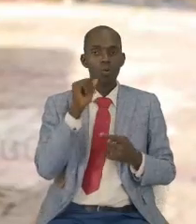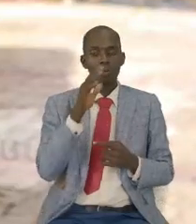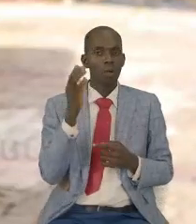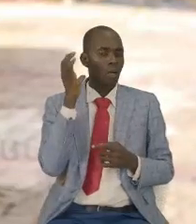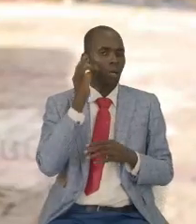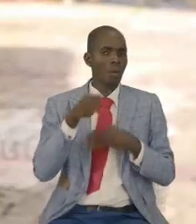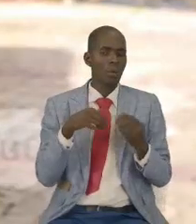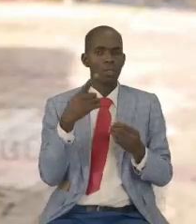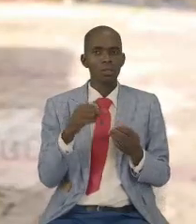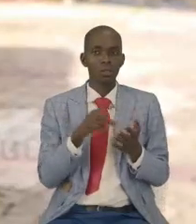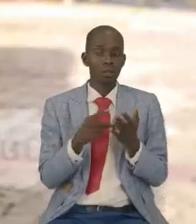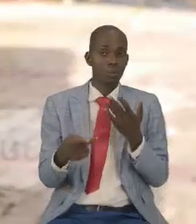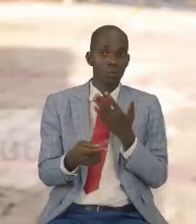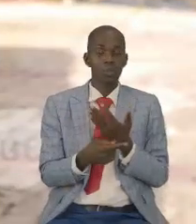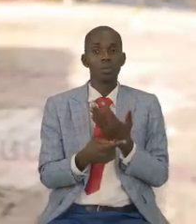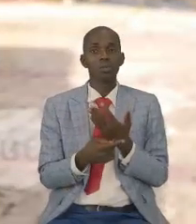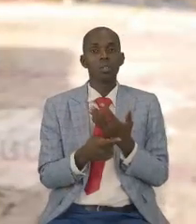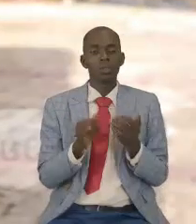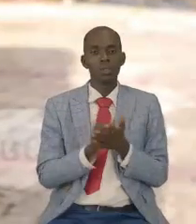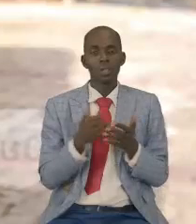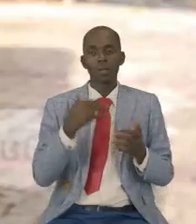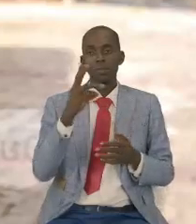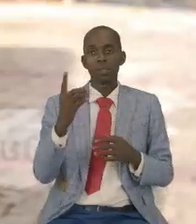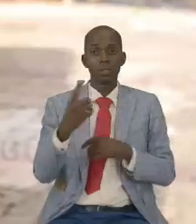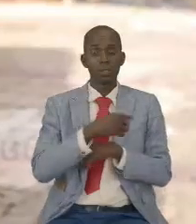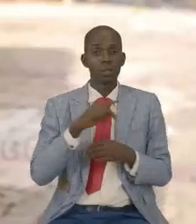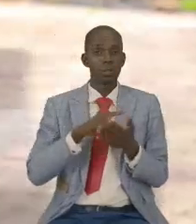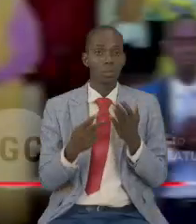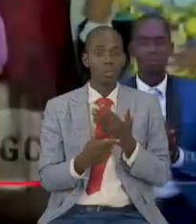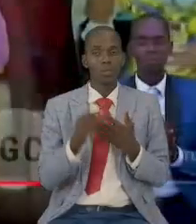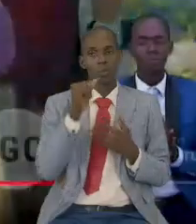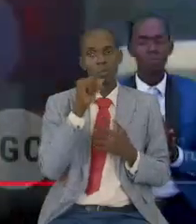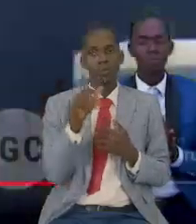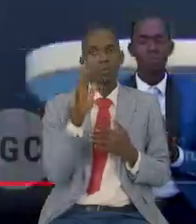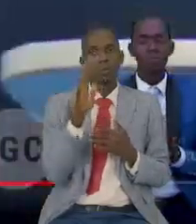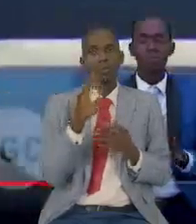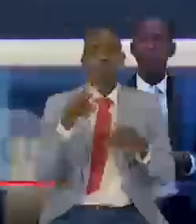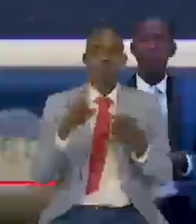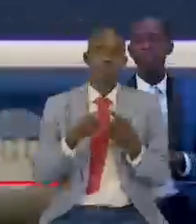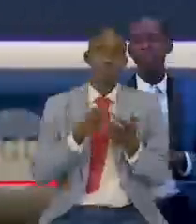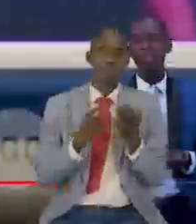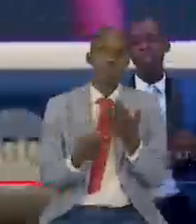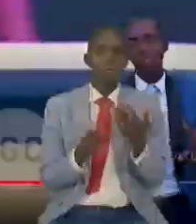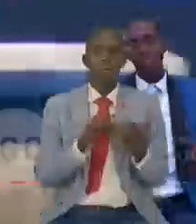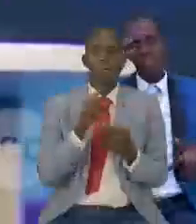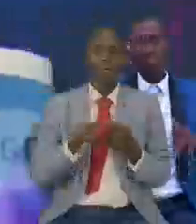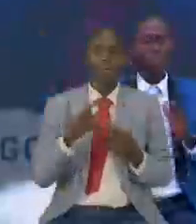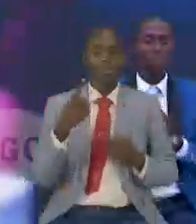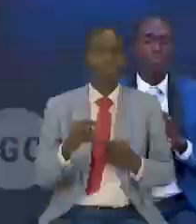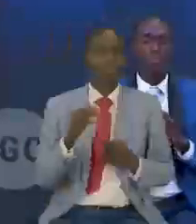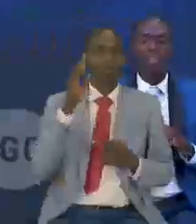So I attend the crusade. And when Pastor Kumuyi is praying, any sickness,